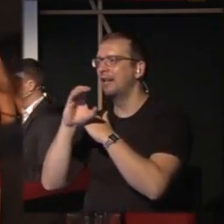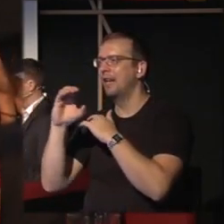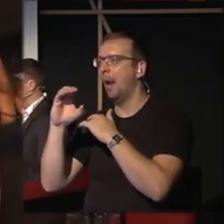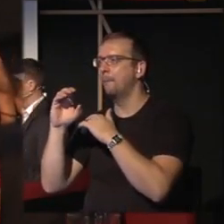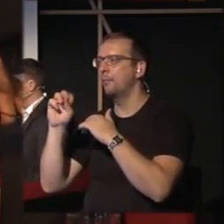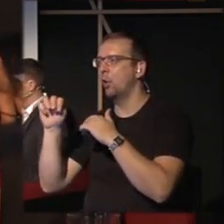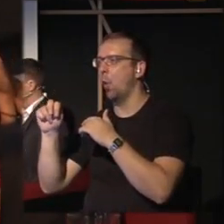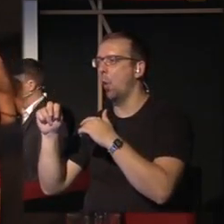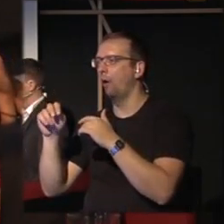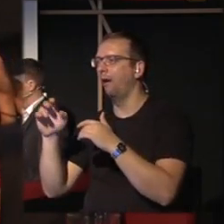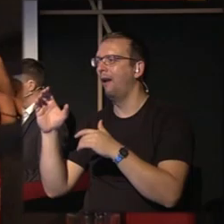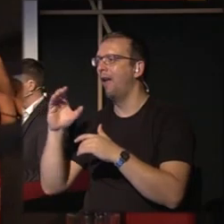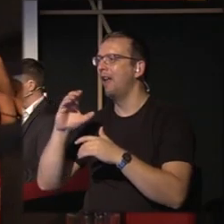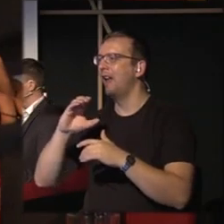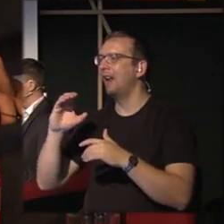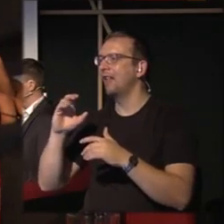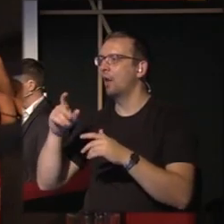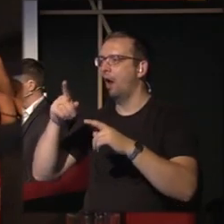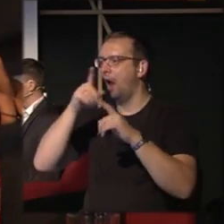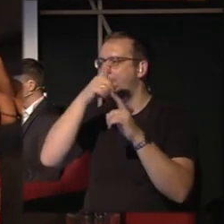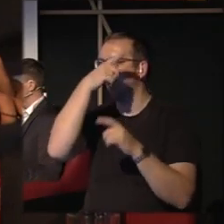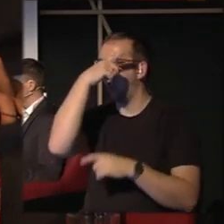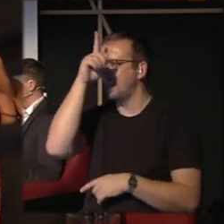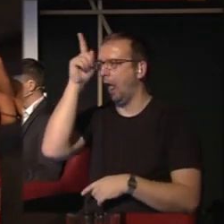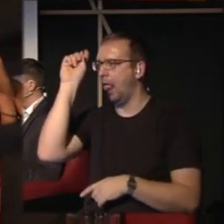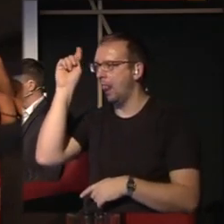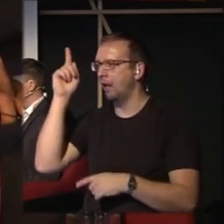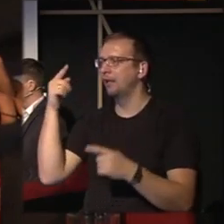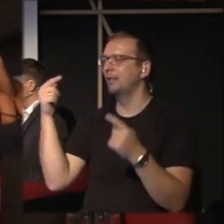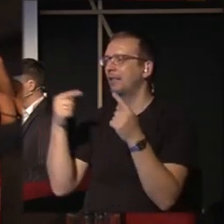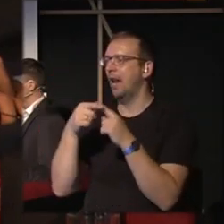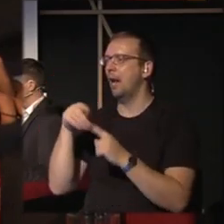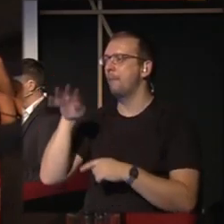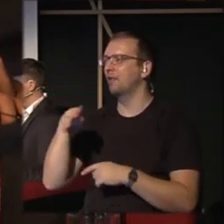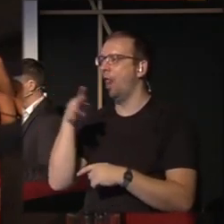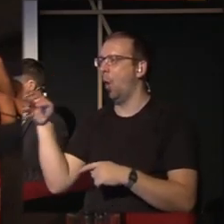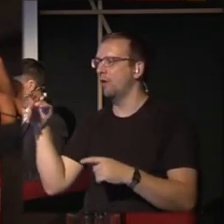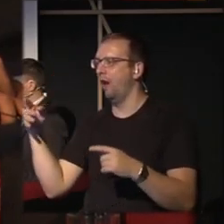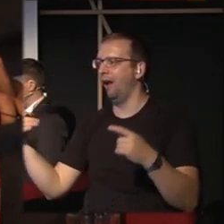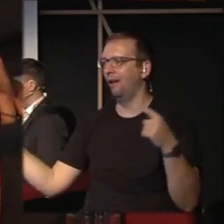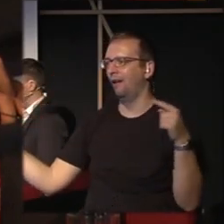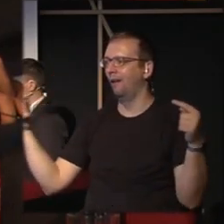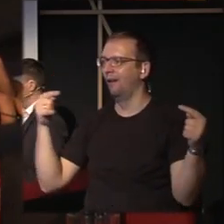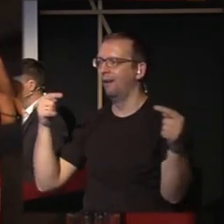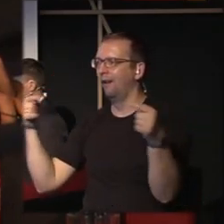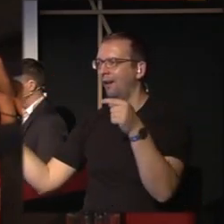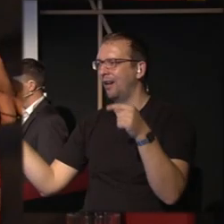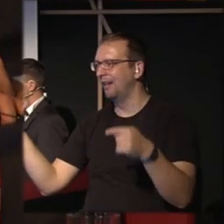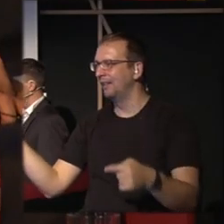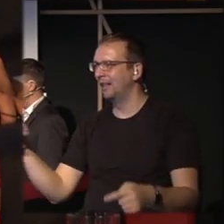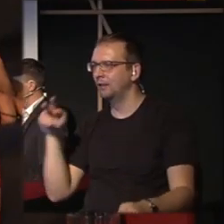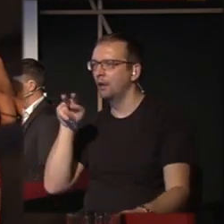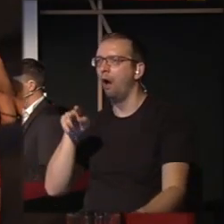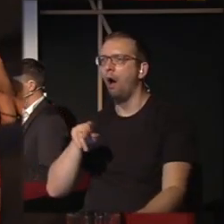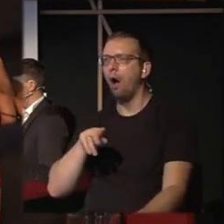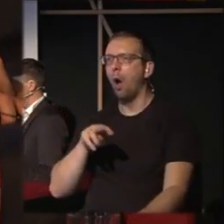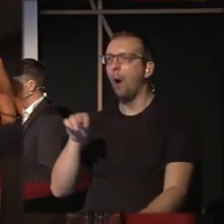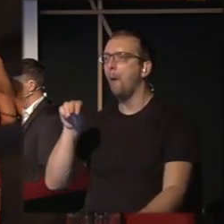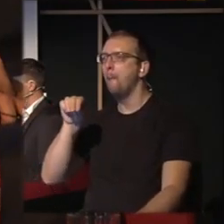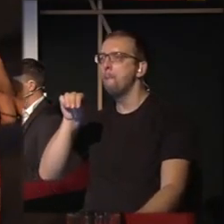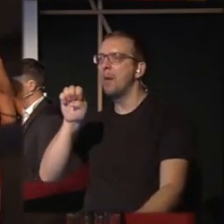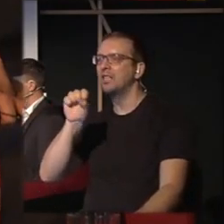and Ronaldo and other players, legendary players, and it was just amazing.